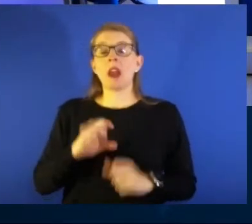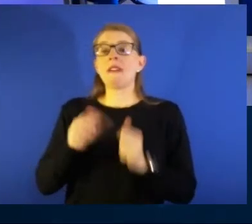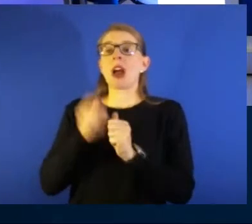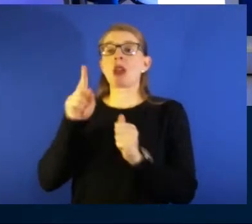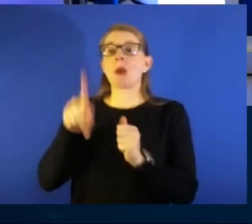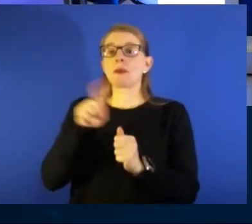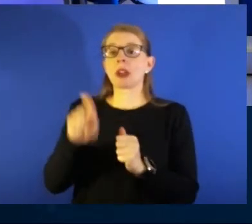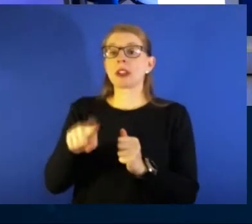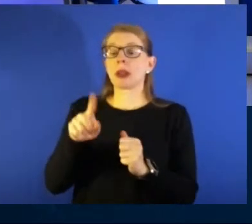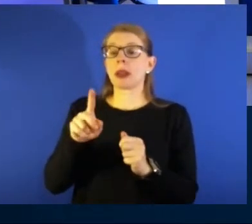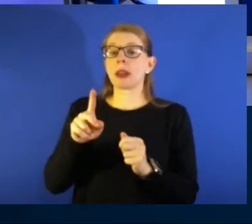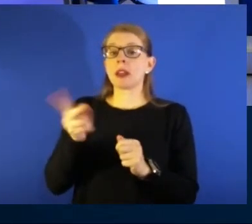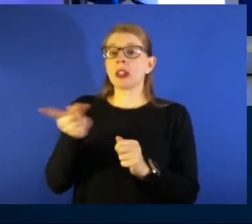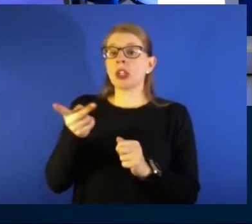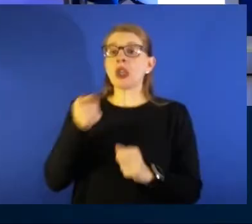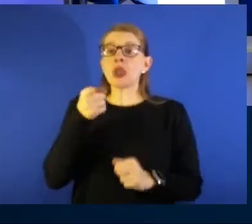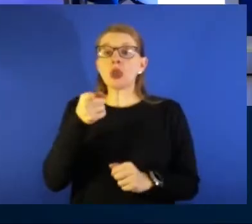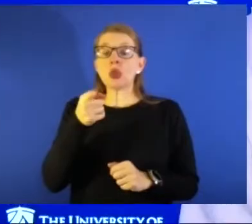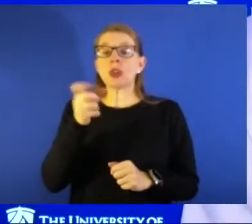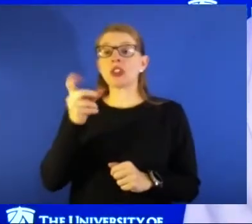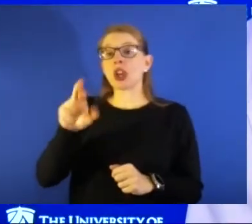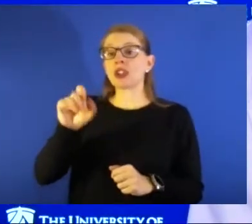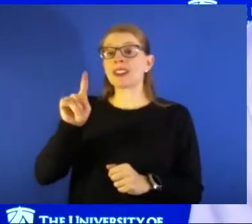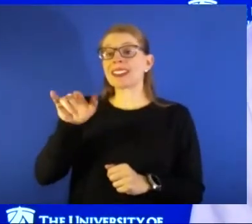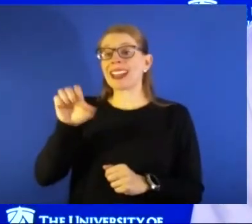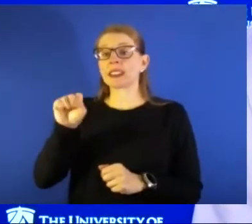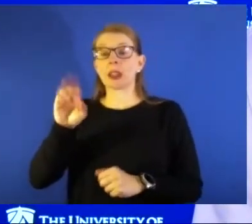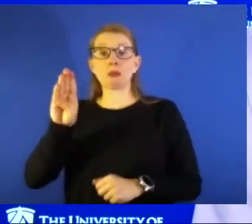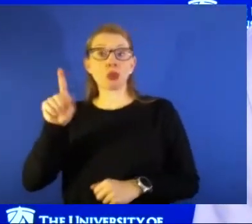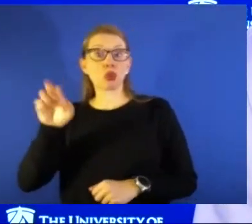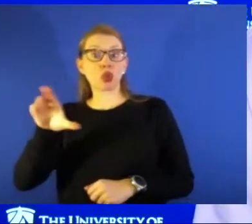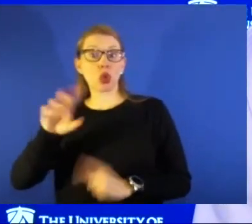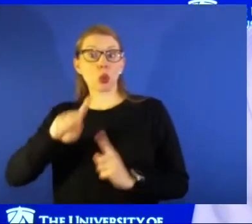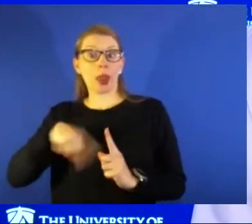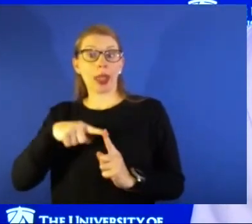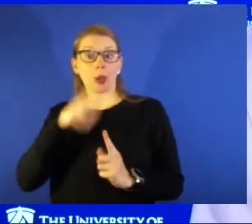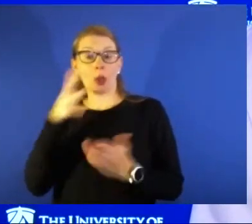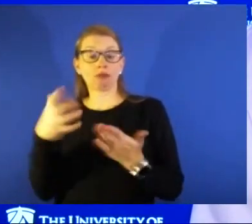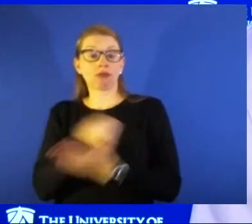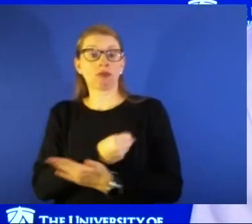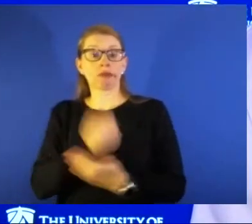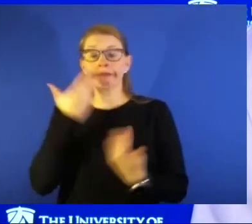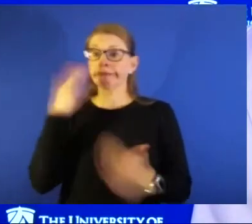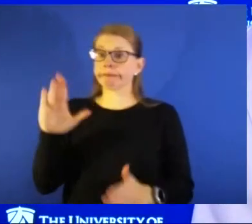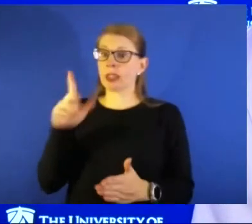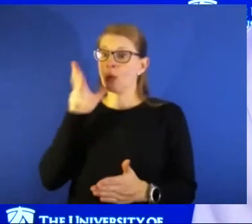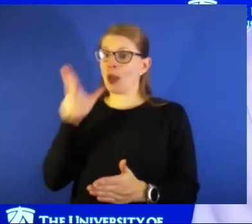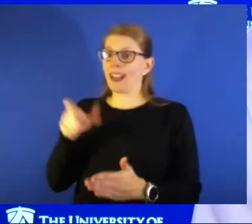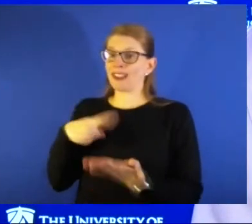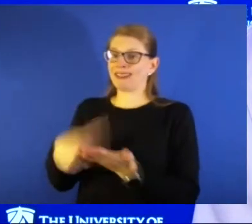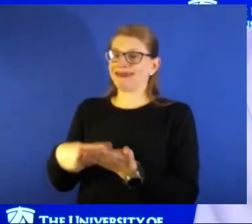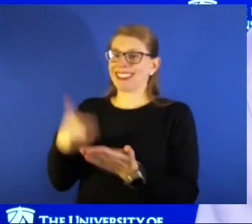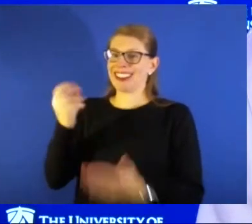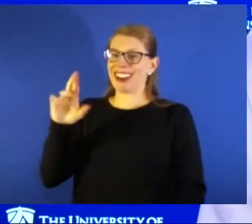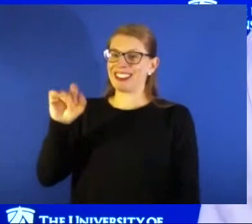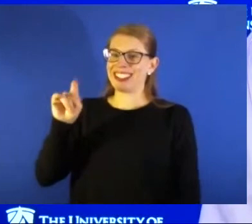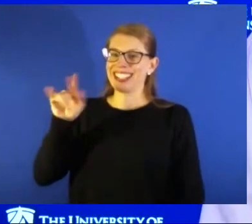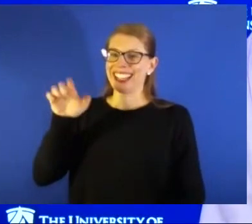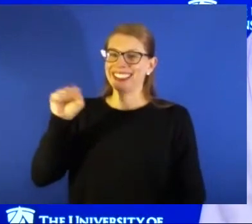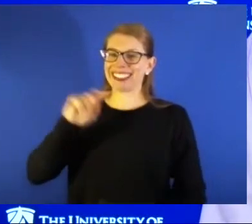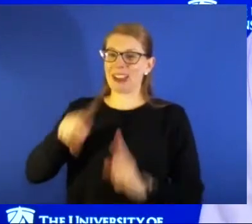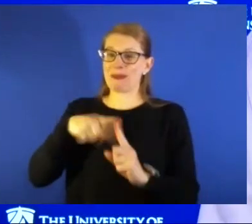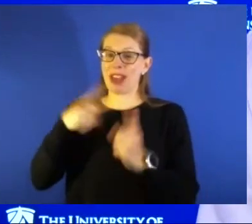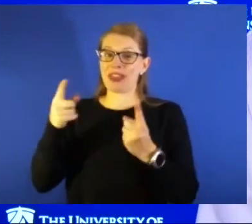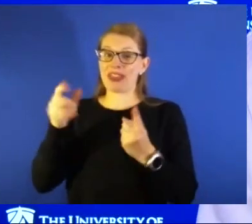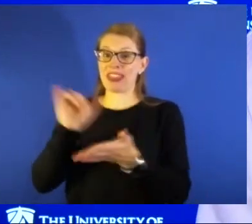want to know. Yeah, I don't know. I'd have to talk with Dr. Stites about that. And, Okay. we could have gotten it